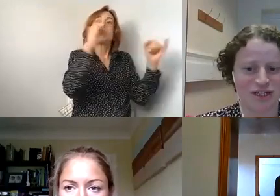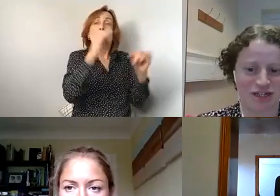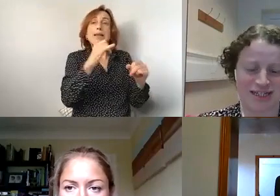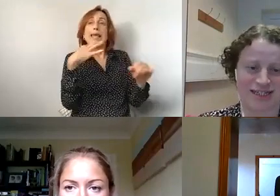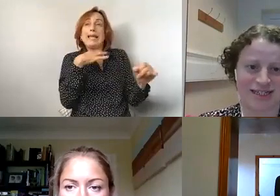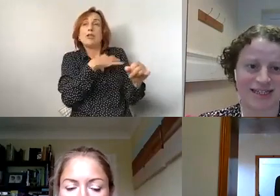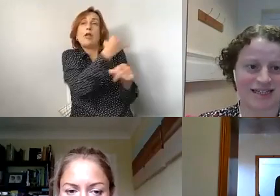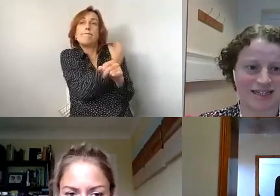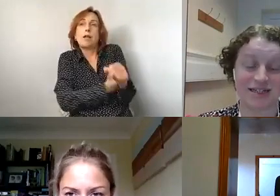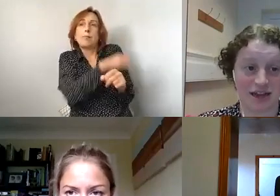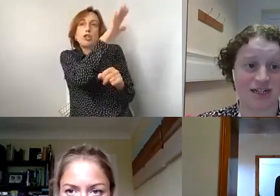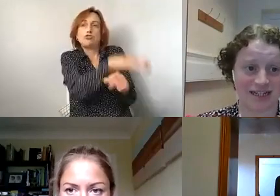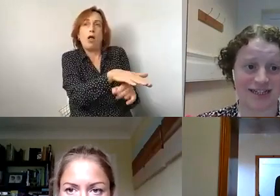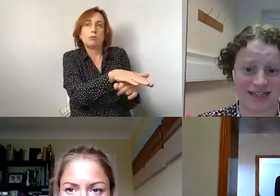where